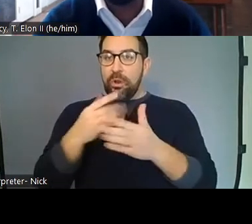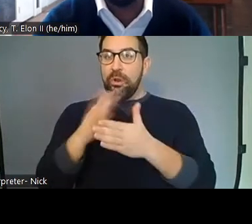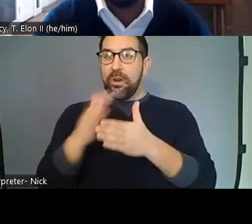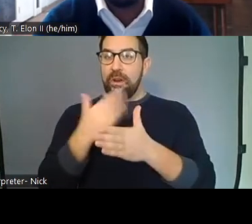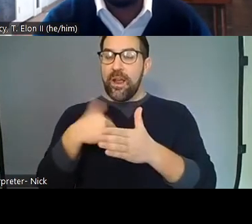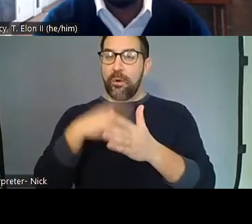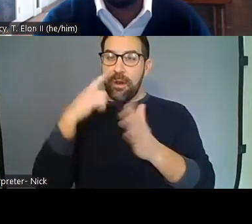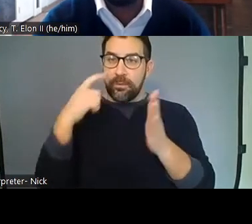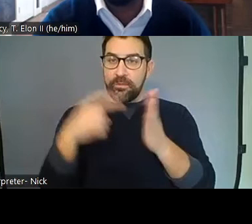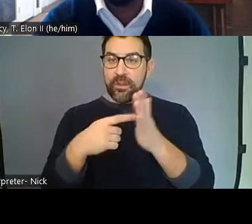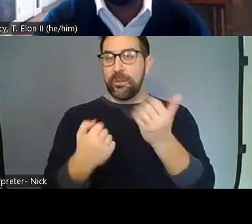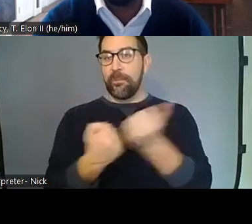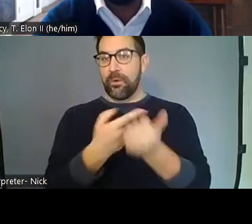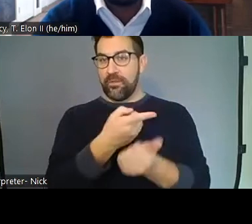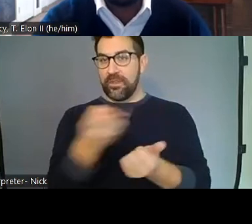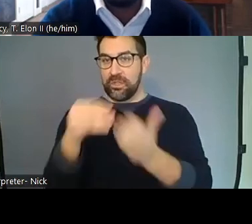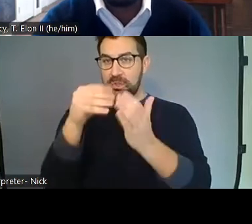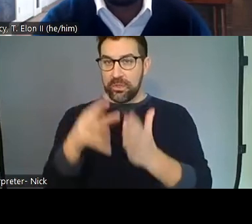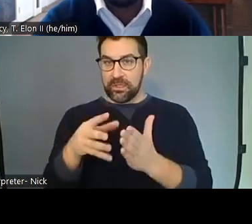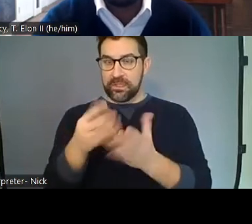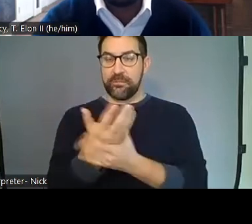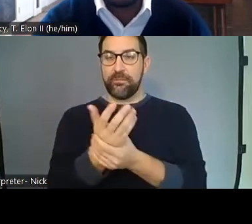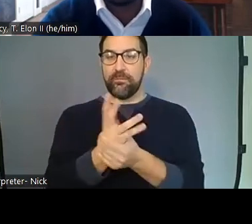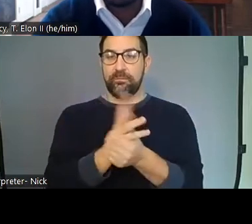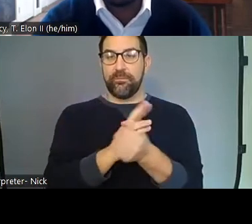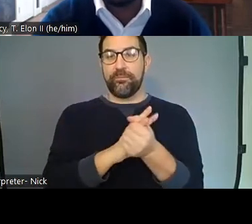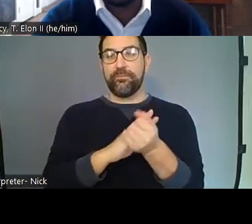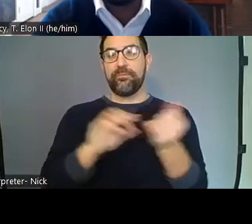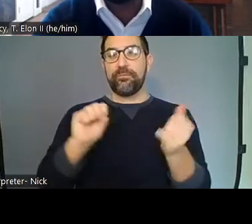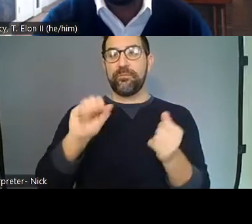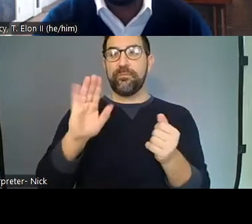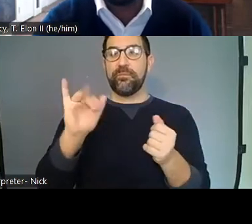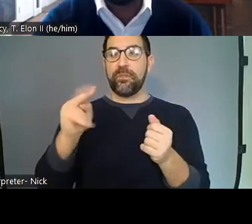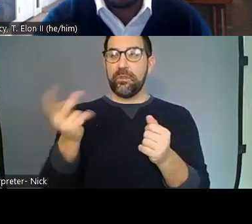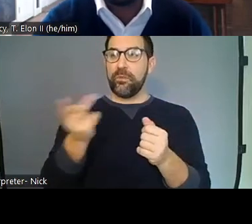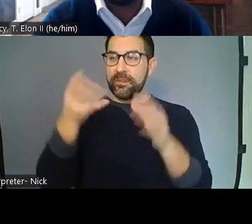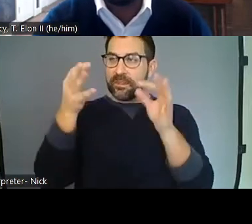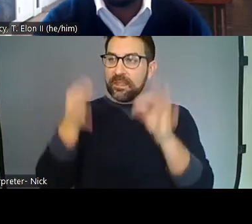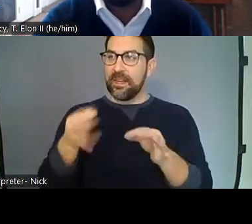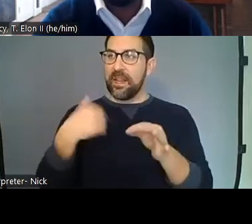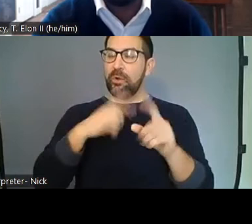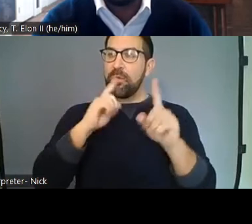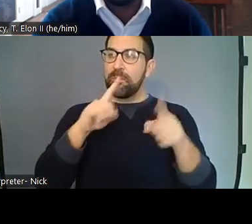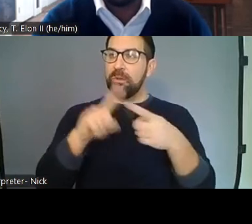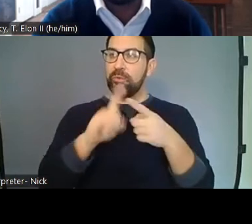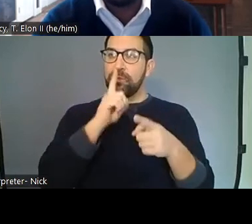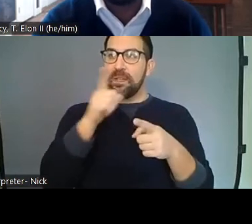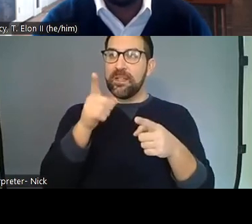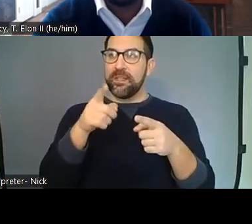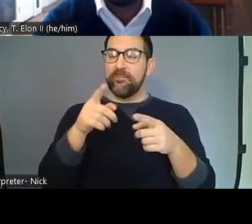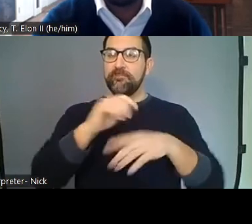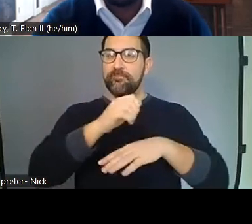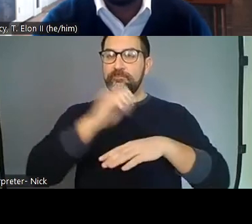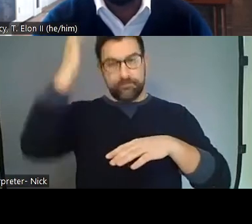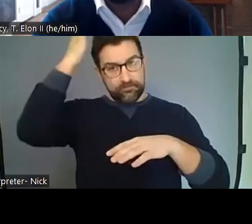support of these students. Talking more, Sabina and I decided that our Responding to Reality platform in the Center for